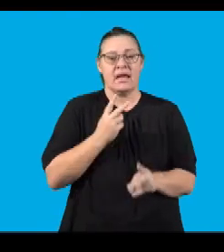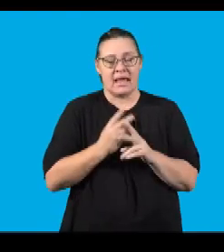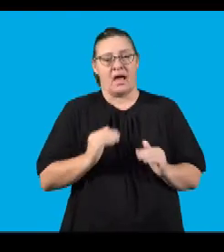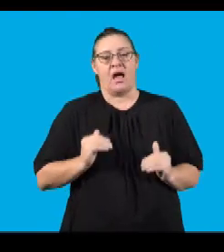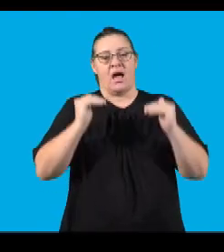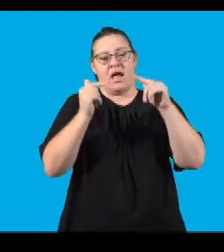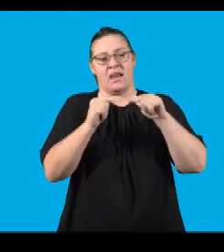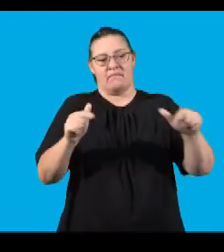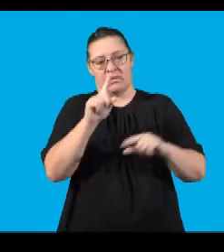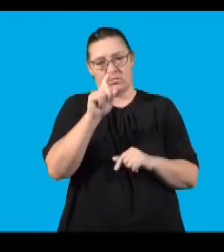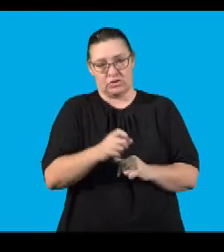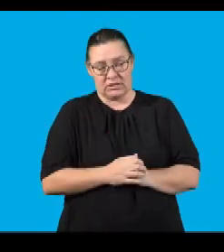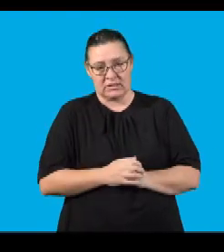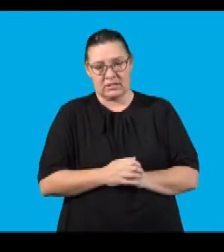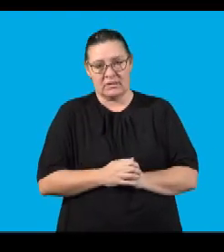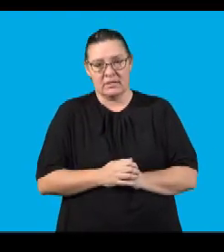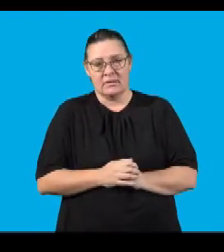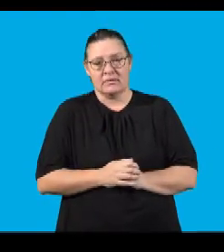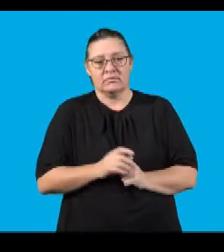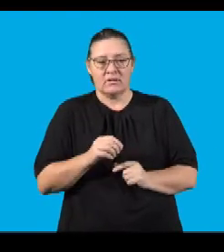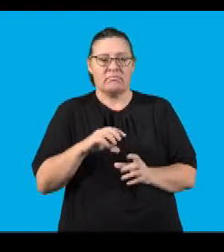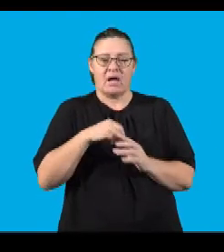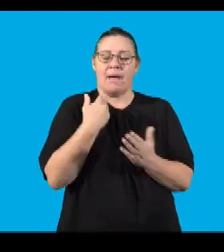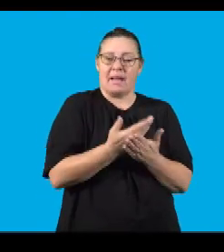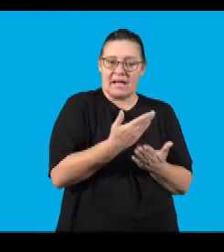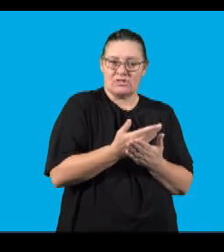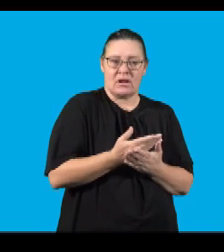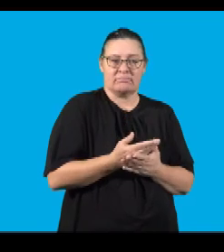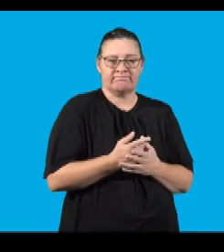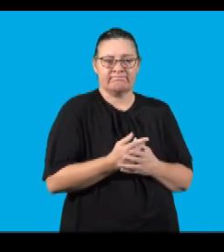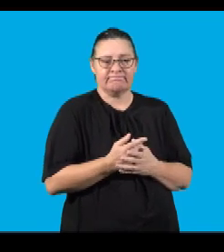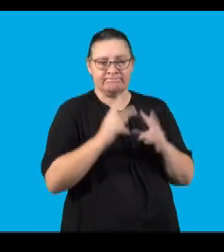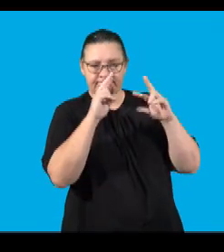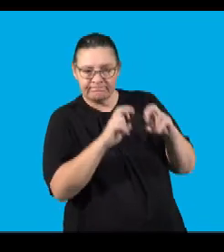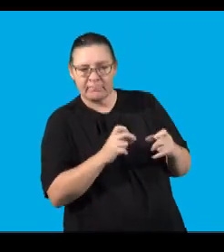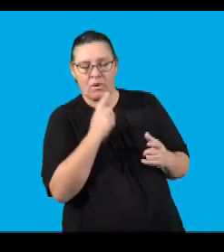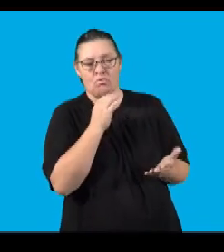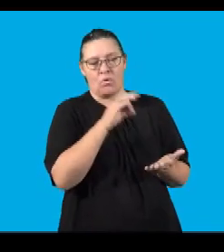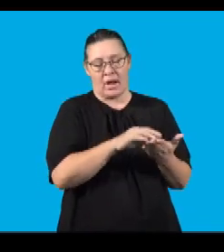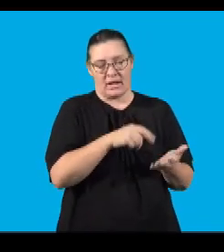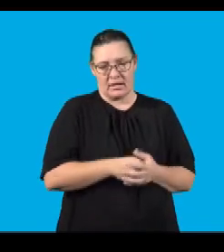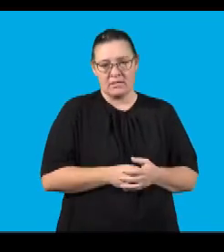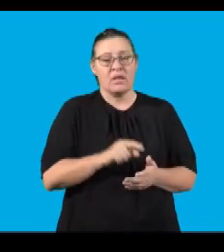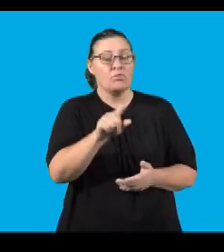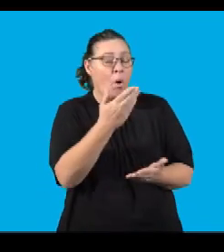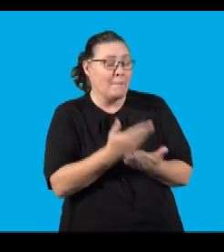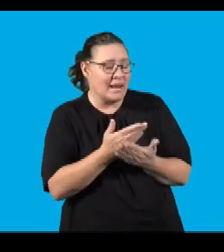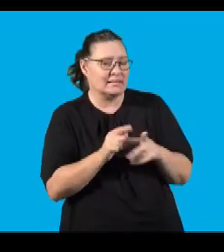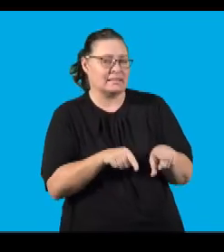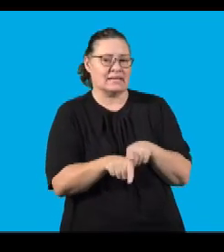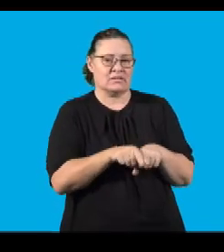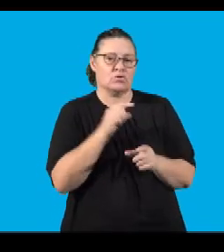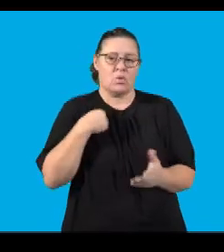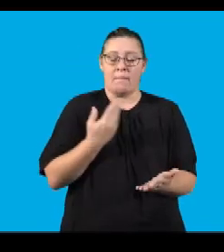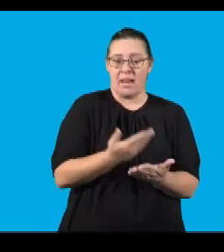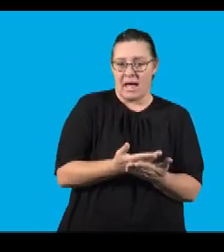is our higher order questions. Here, insight and application are required. These questions test your ability